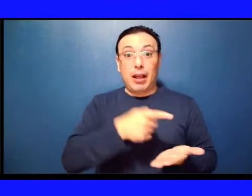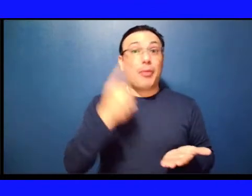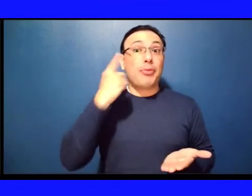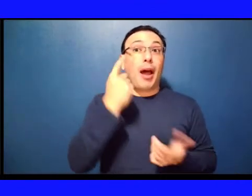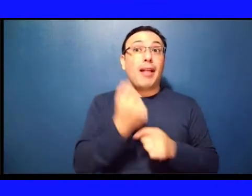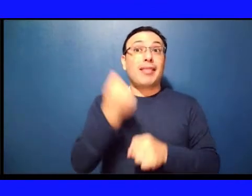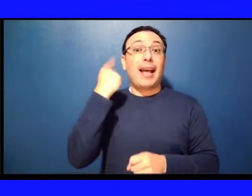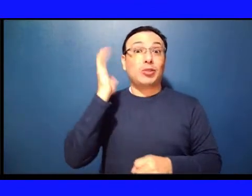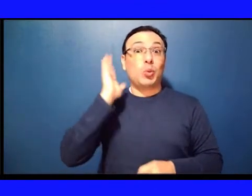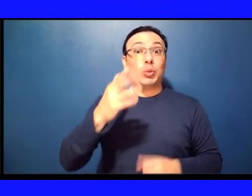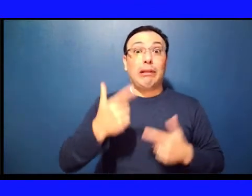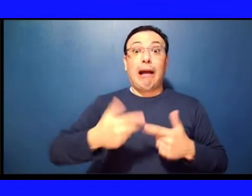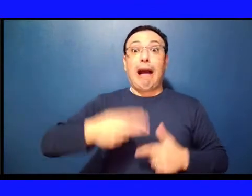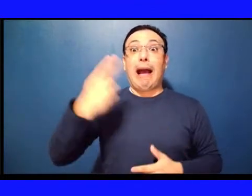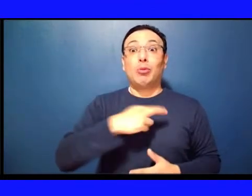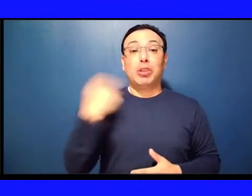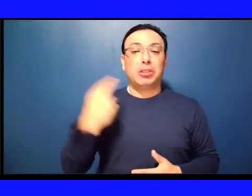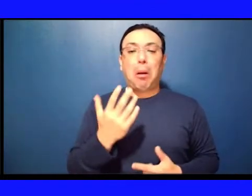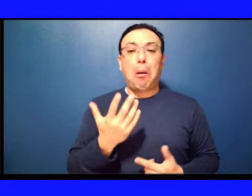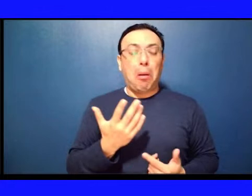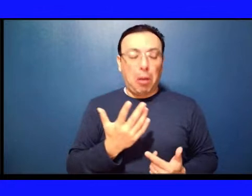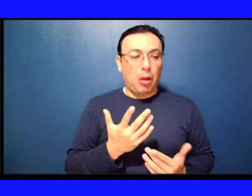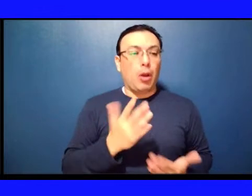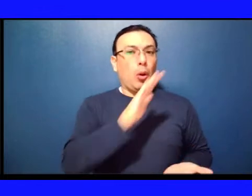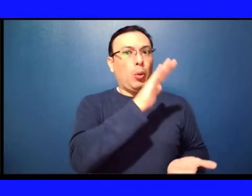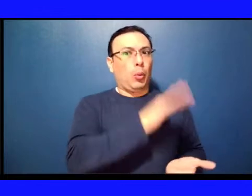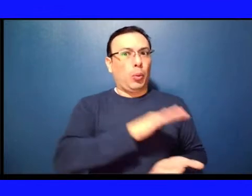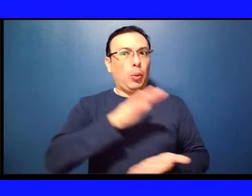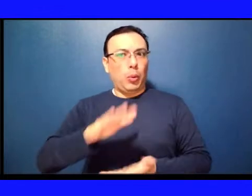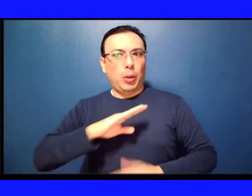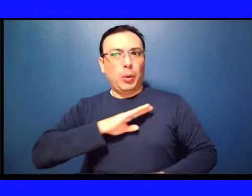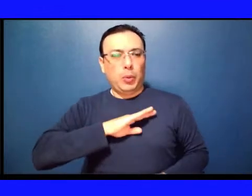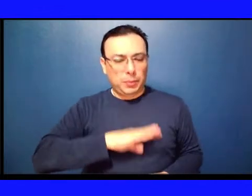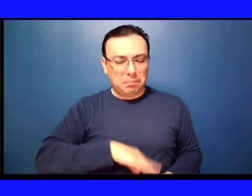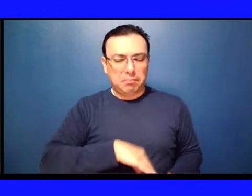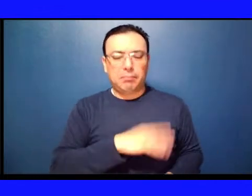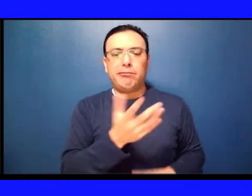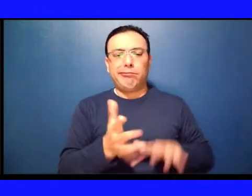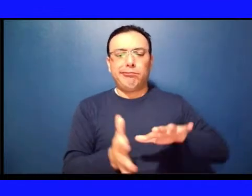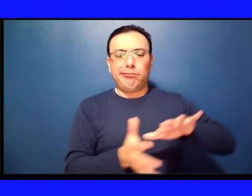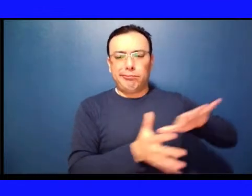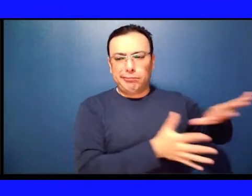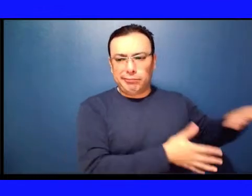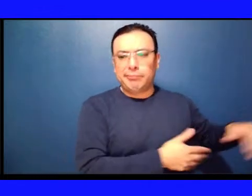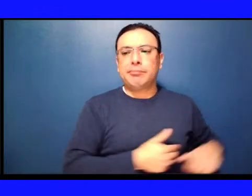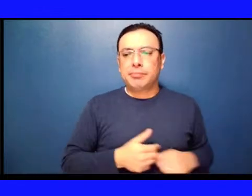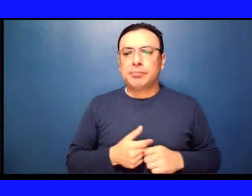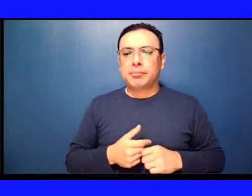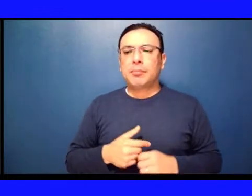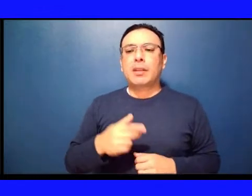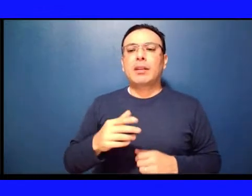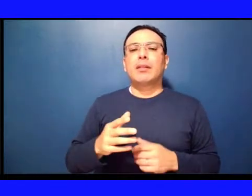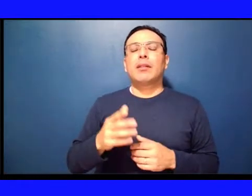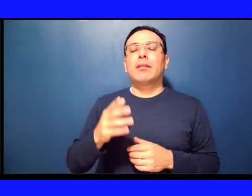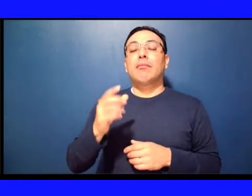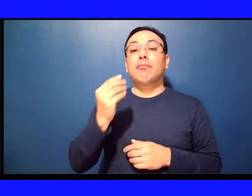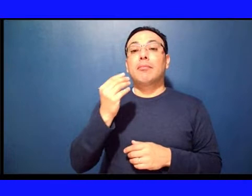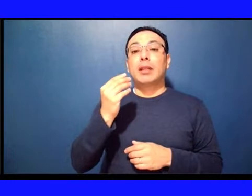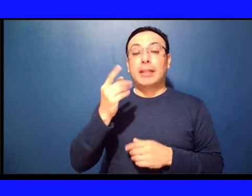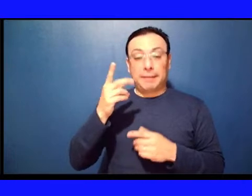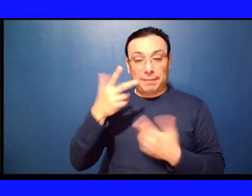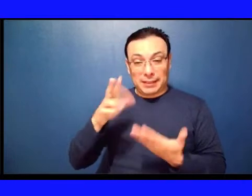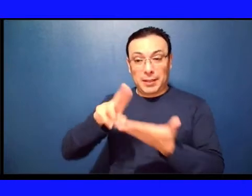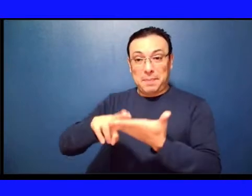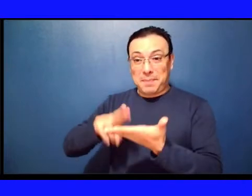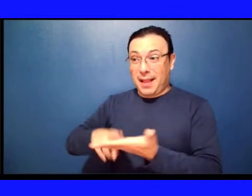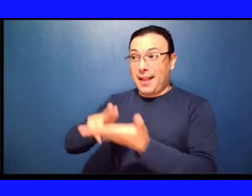temporary staff and preparing for that eventuality is something we have to work into the financial plan and continue to play out, because it was a